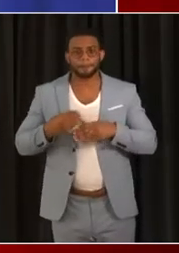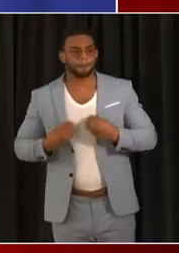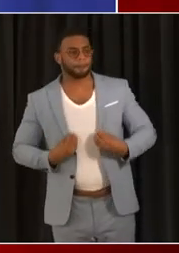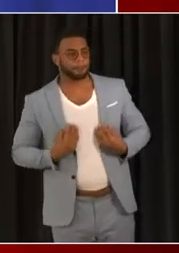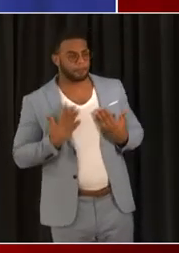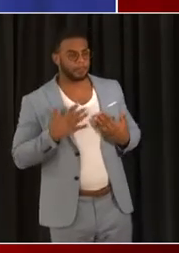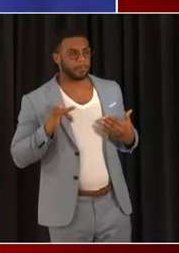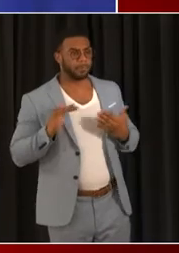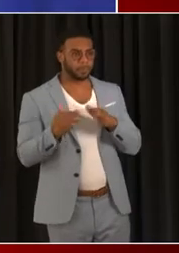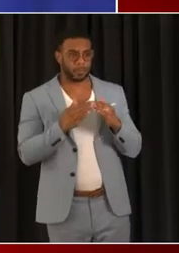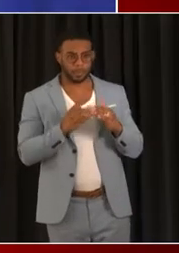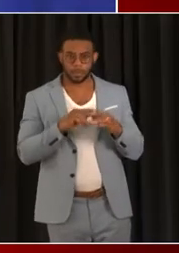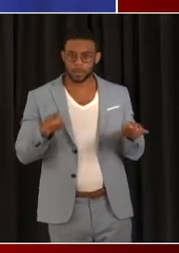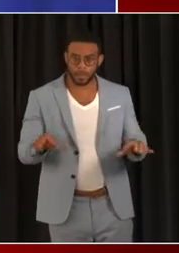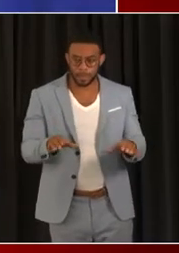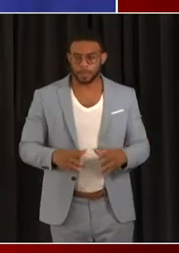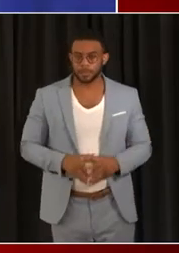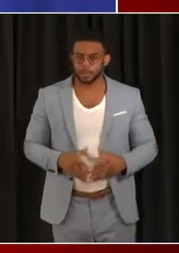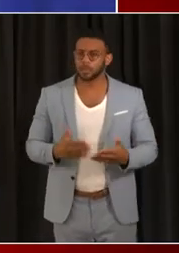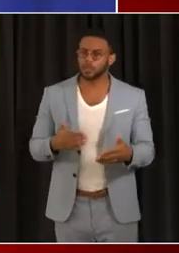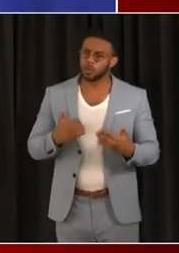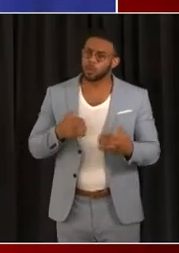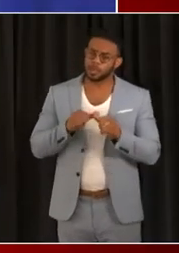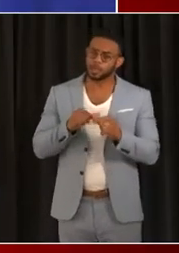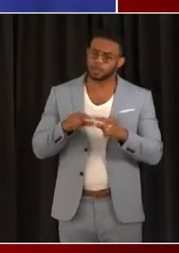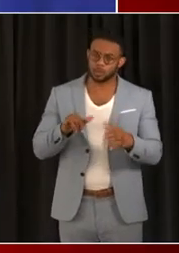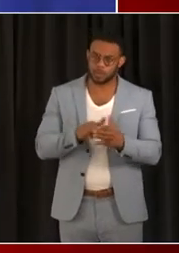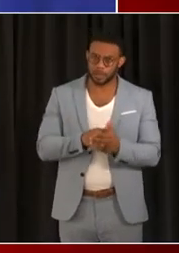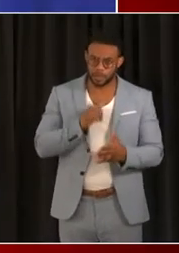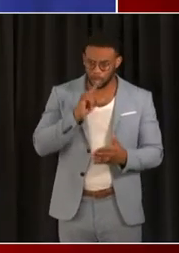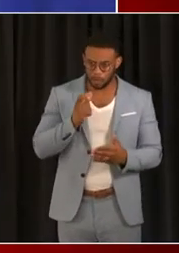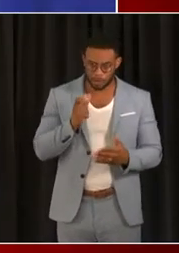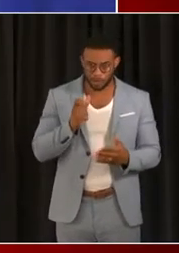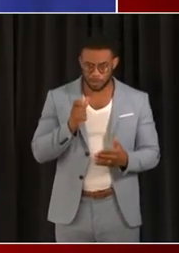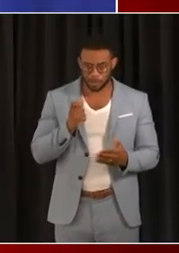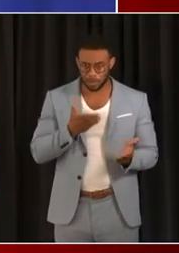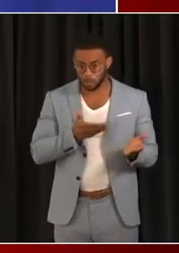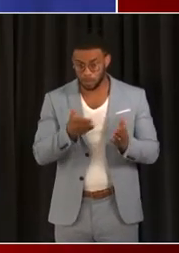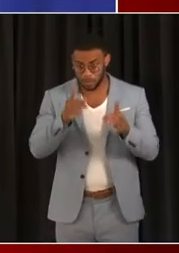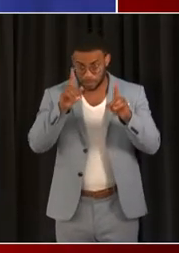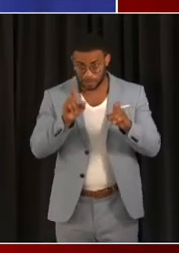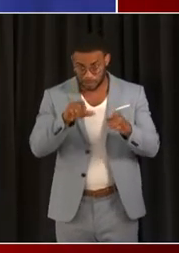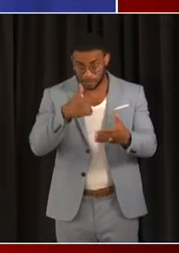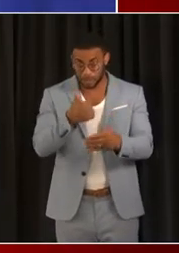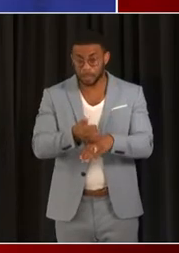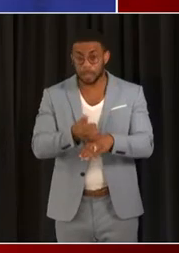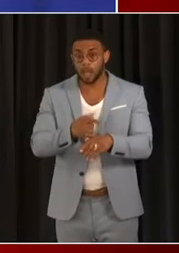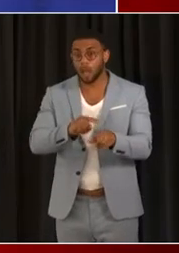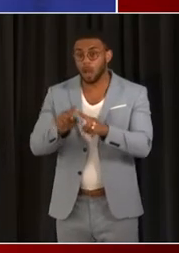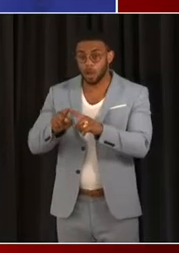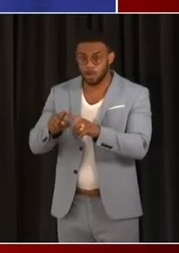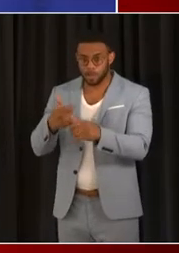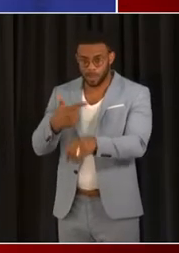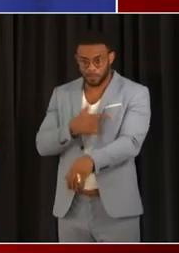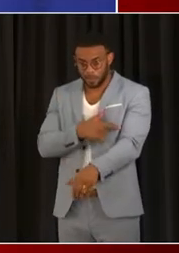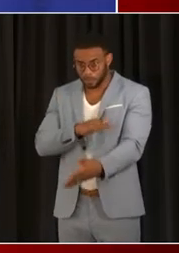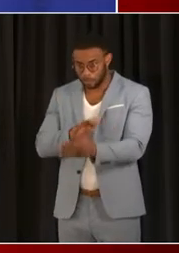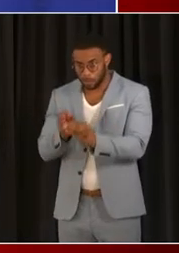then inspires our community to act. And so we're continuing to do that to not only bring the testing to bear, but also now,